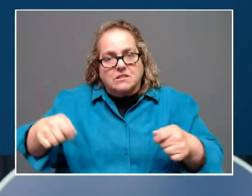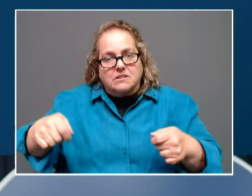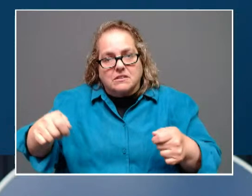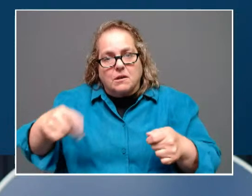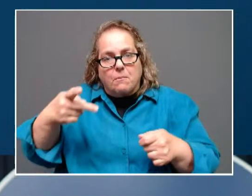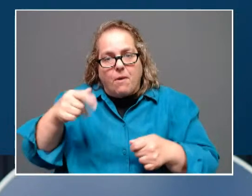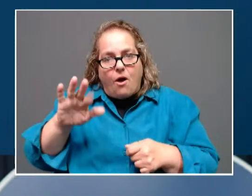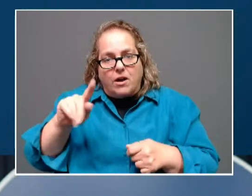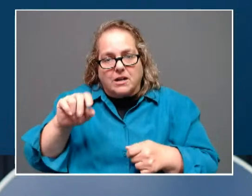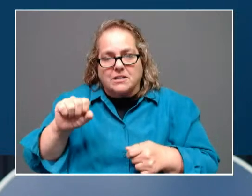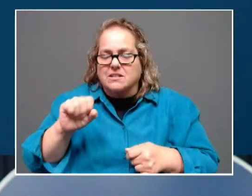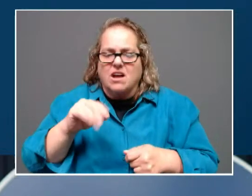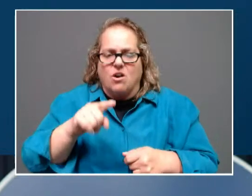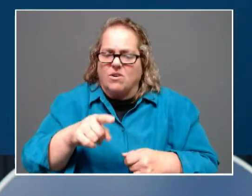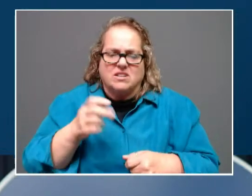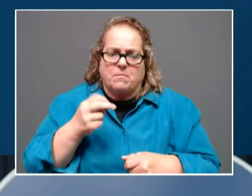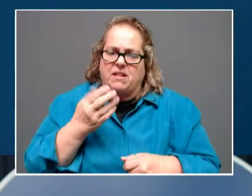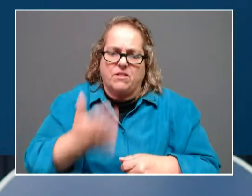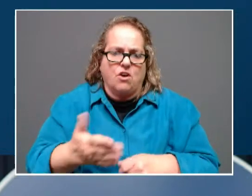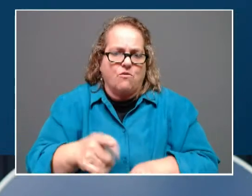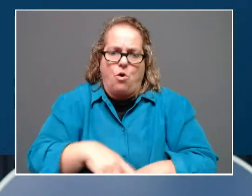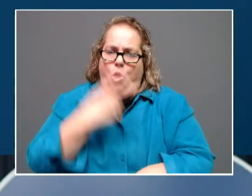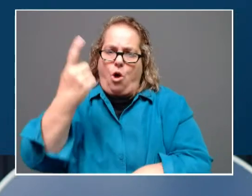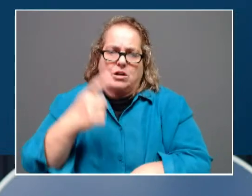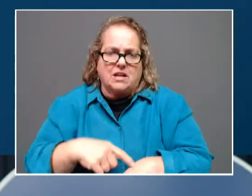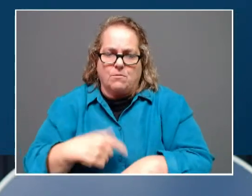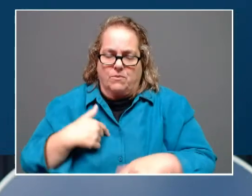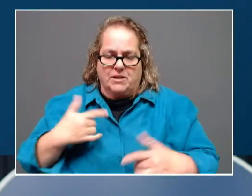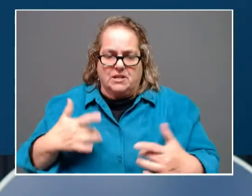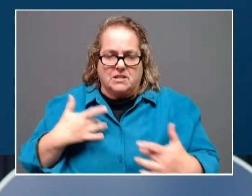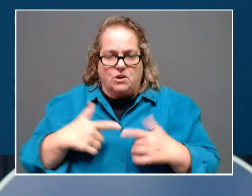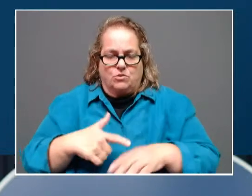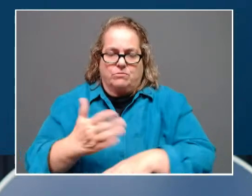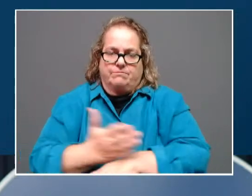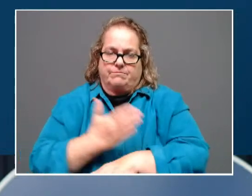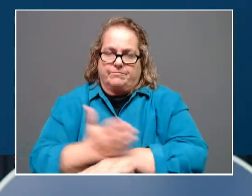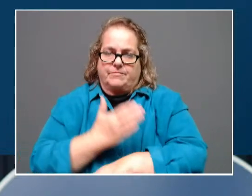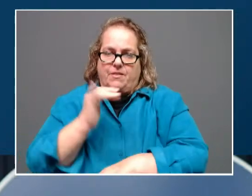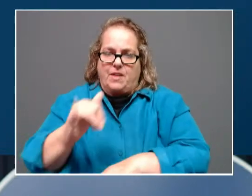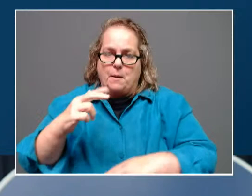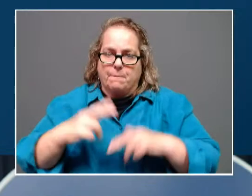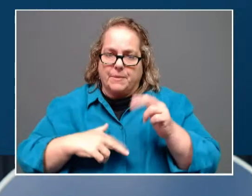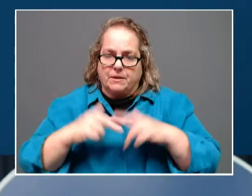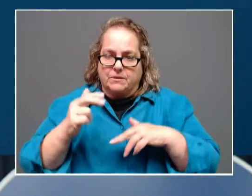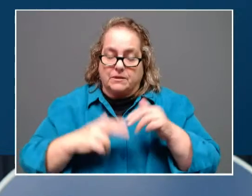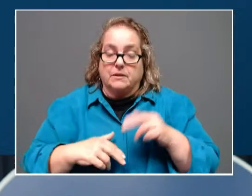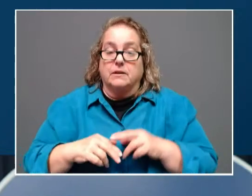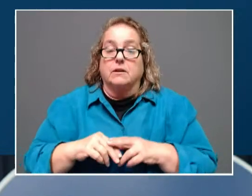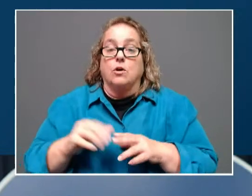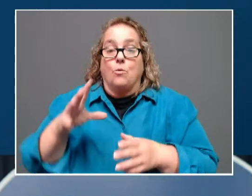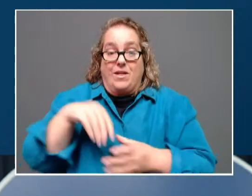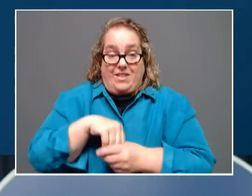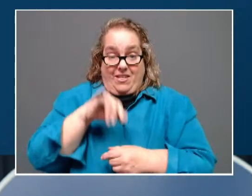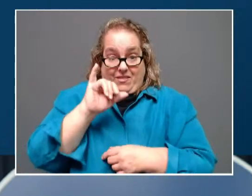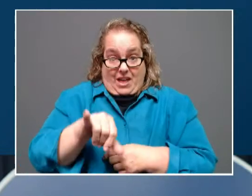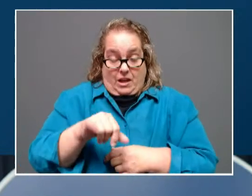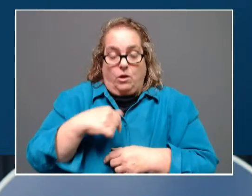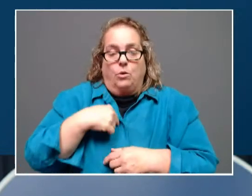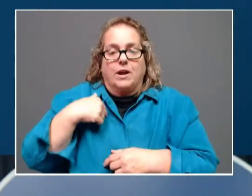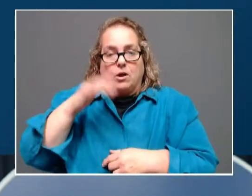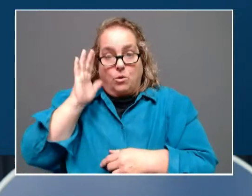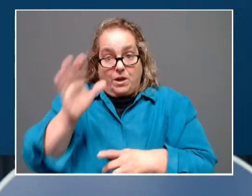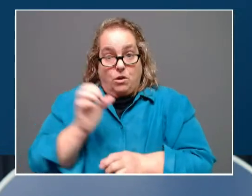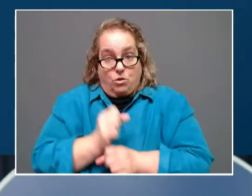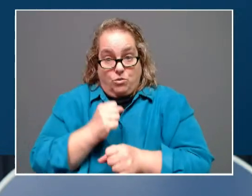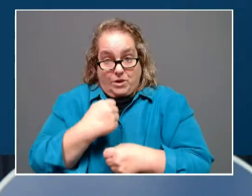been around for a long time. We're excited to renovate that building. Within there, we are going to create